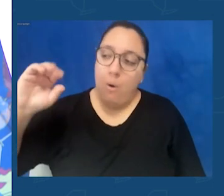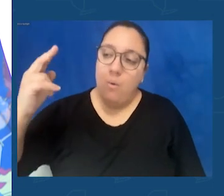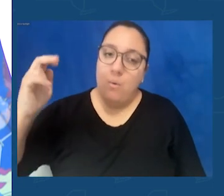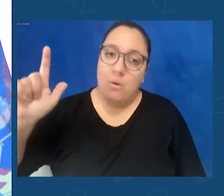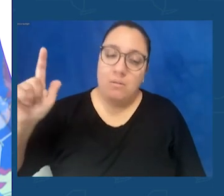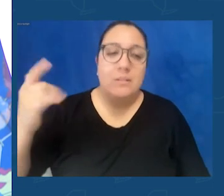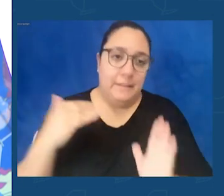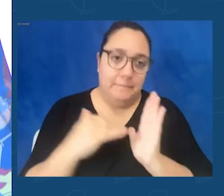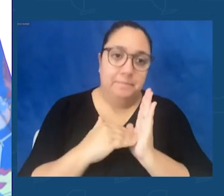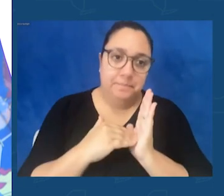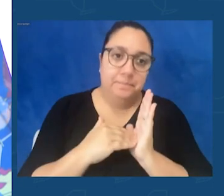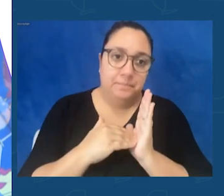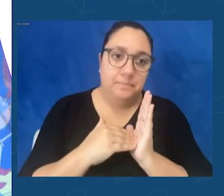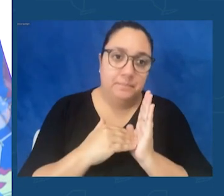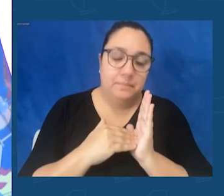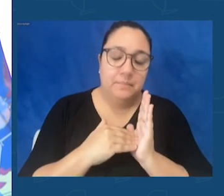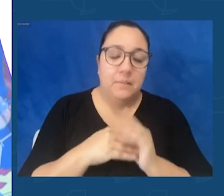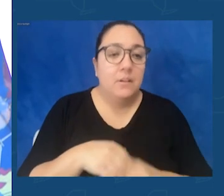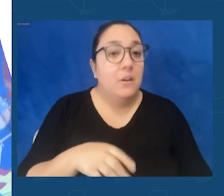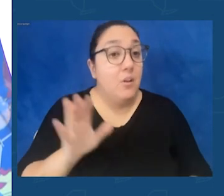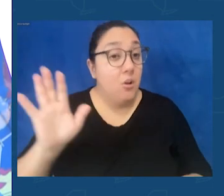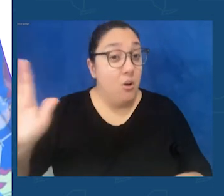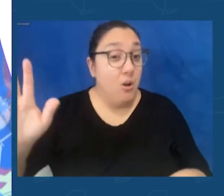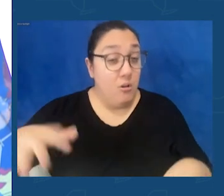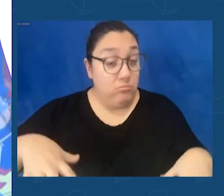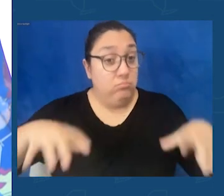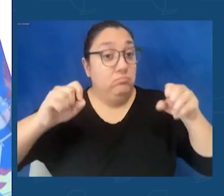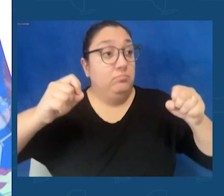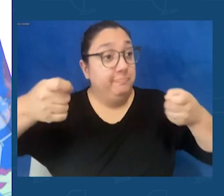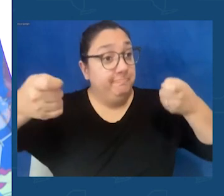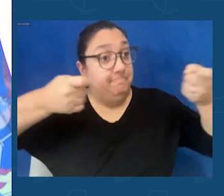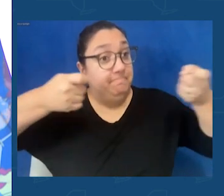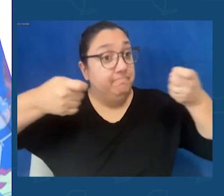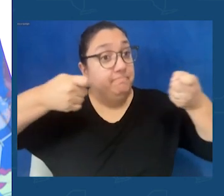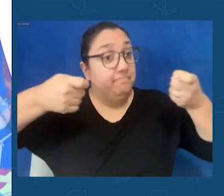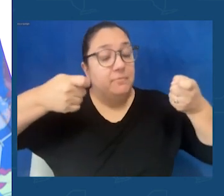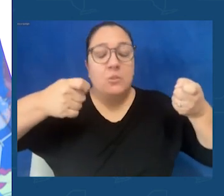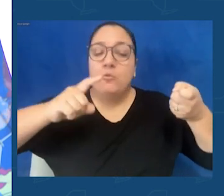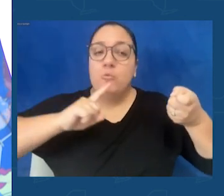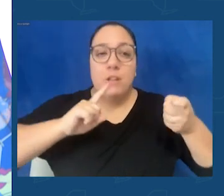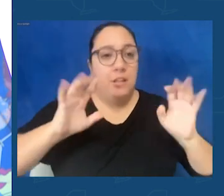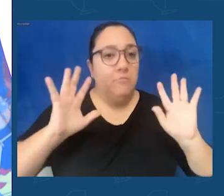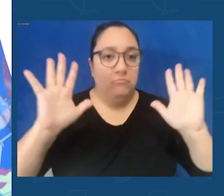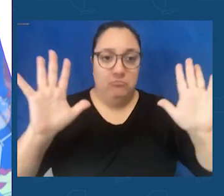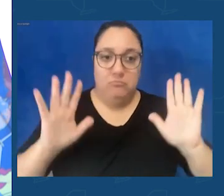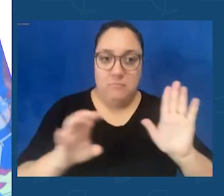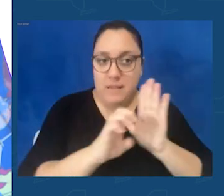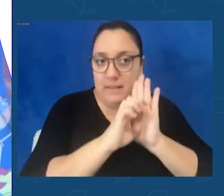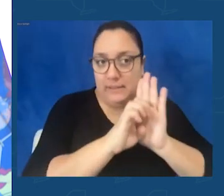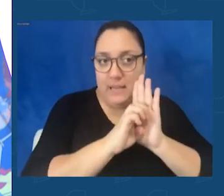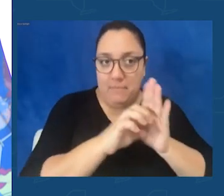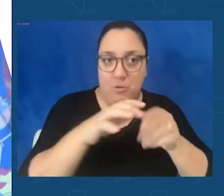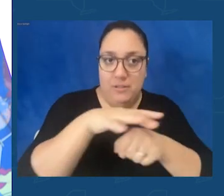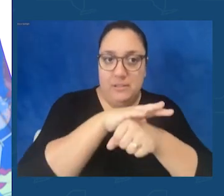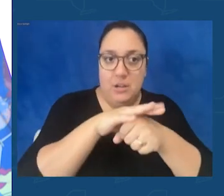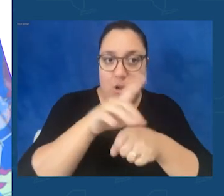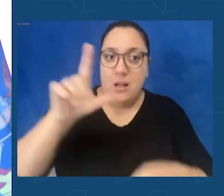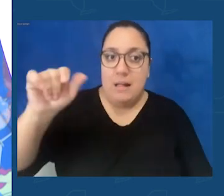Governor Hochul and her administration have been exemplary to the Lake George region, and we are sincerely grateful to